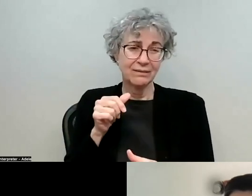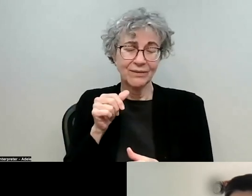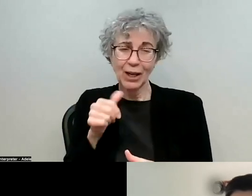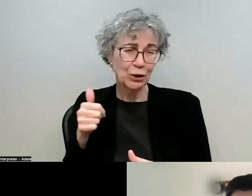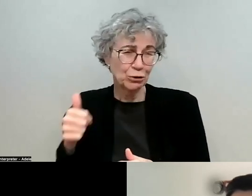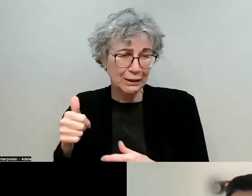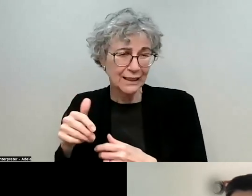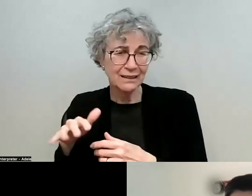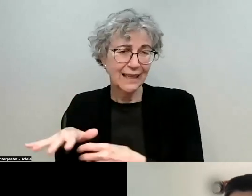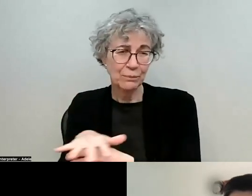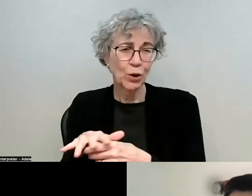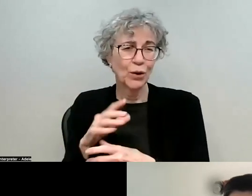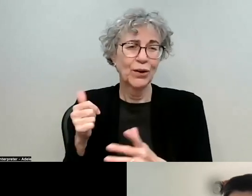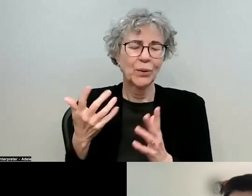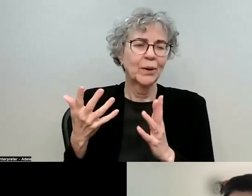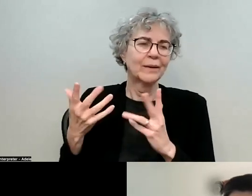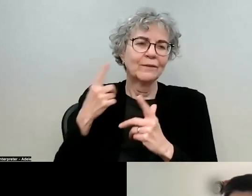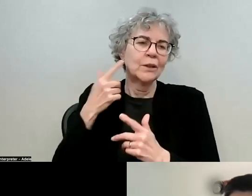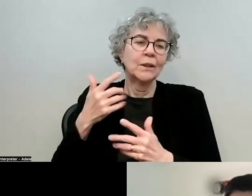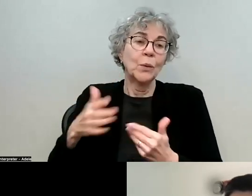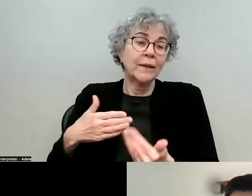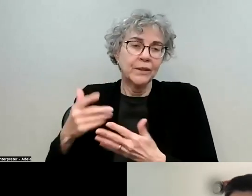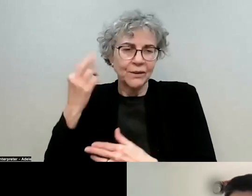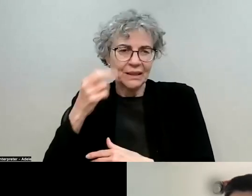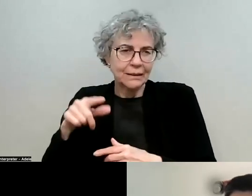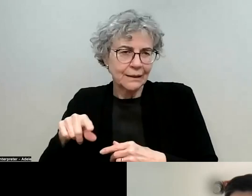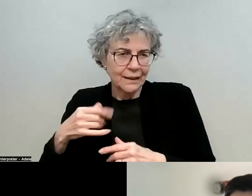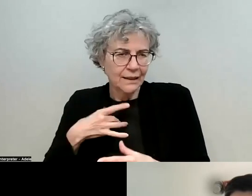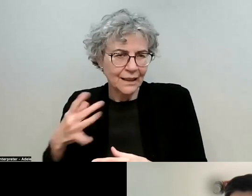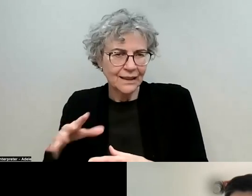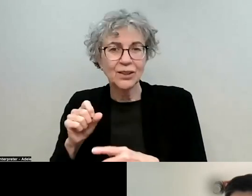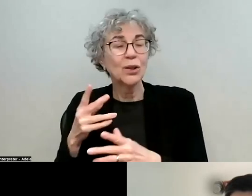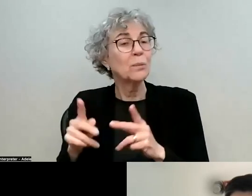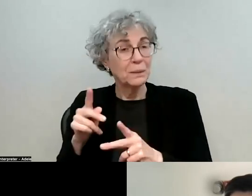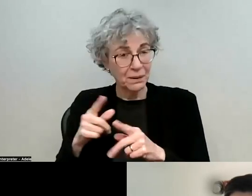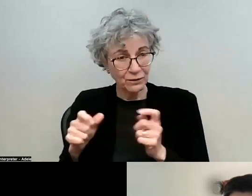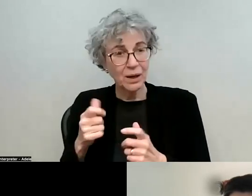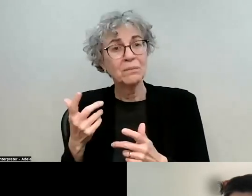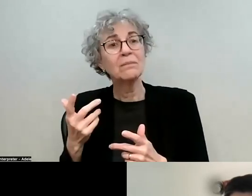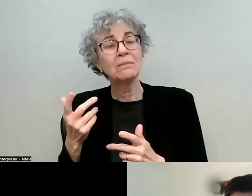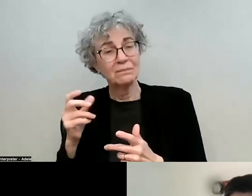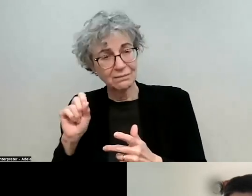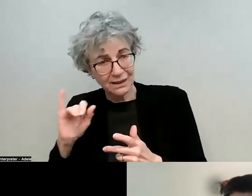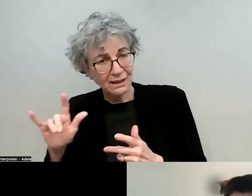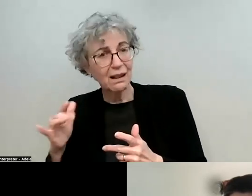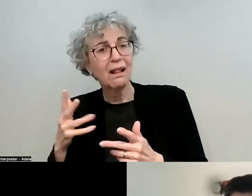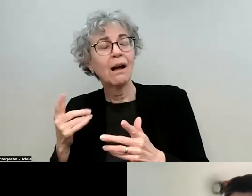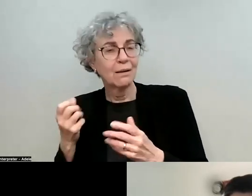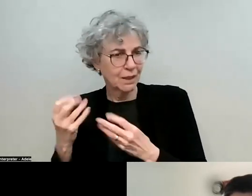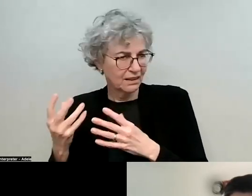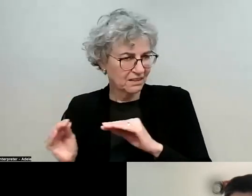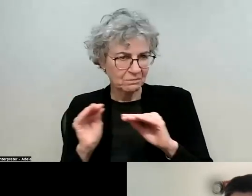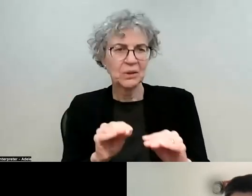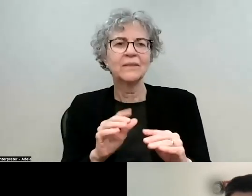or for whatever reason. So people from a number of our residential supports have moved into the vertical